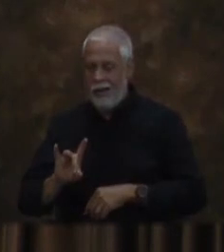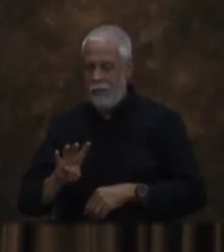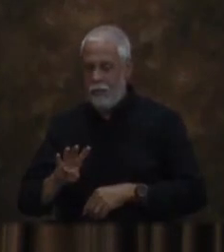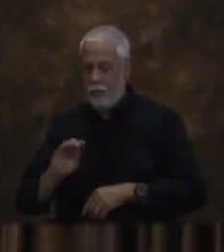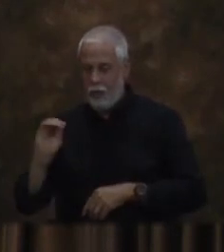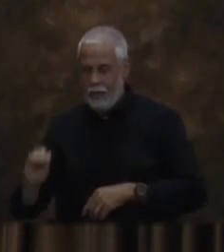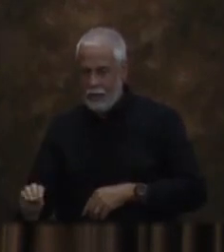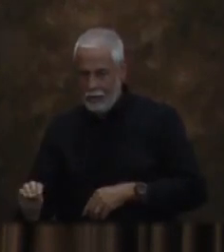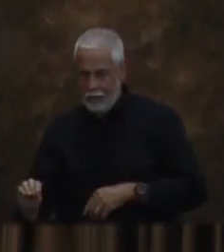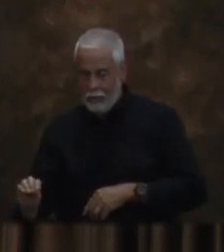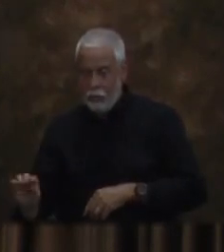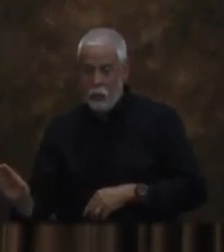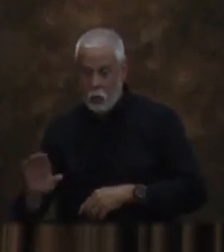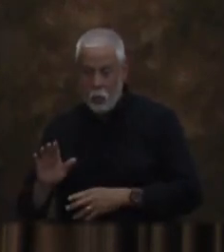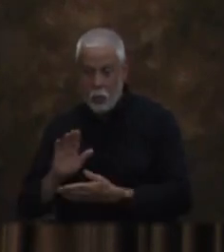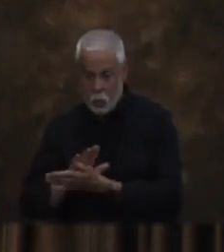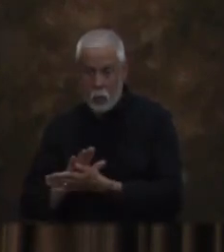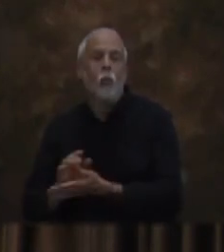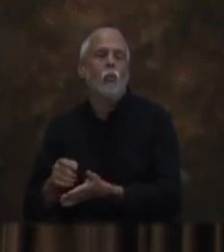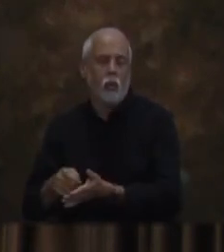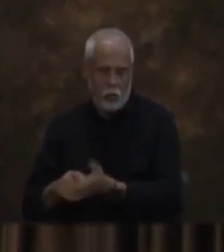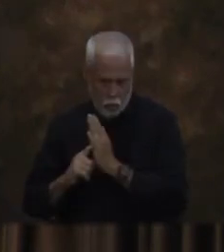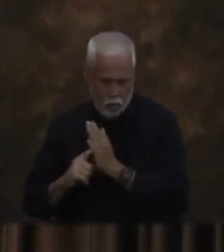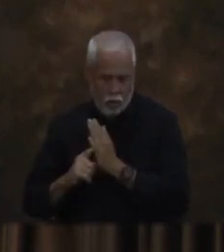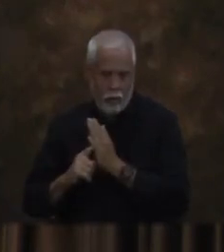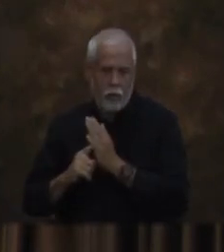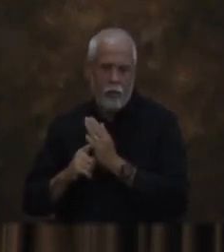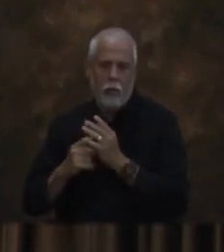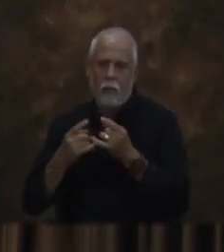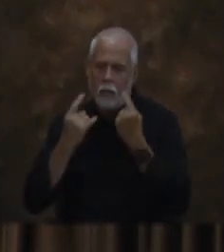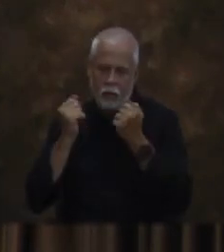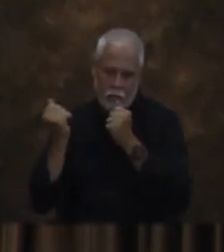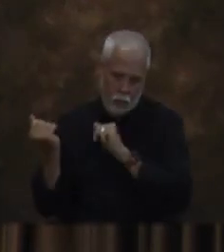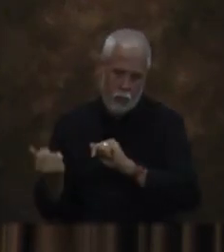84% of those schools are requiring universal masking.